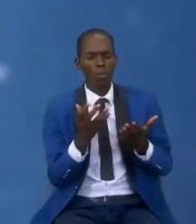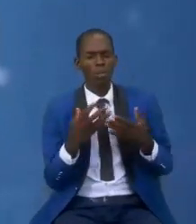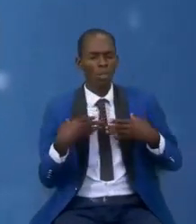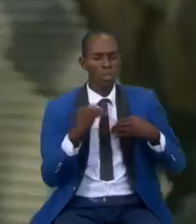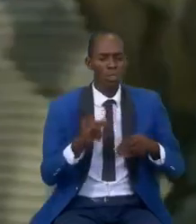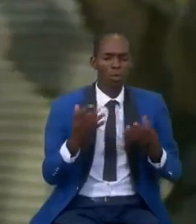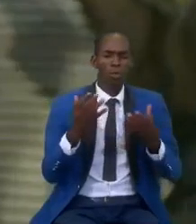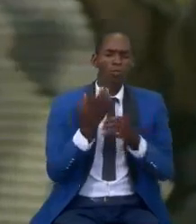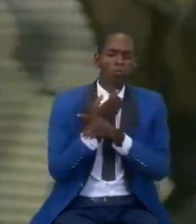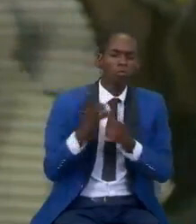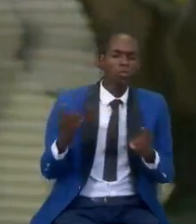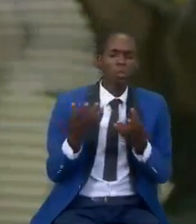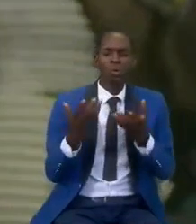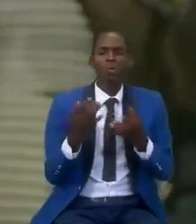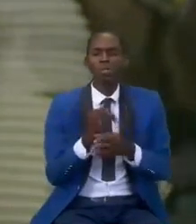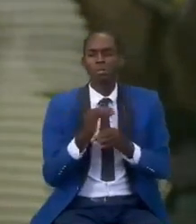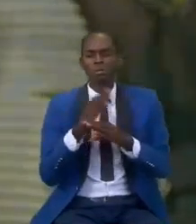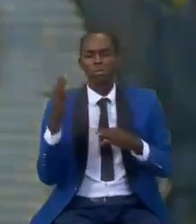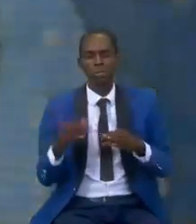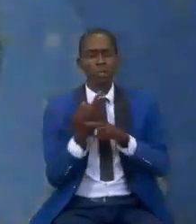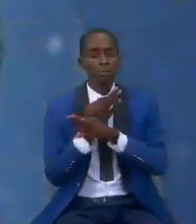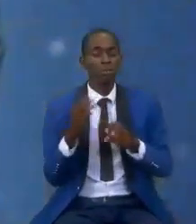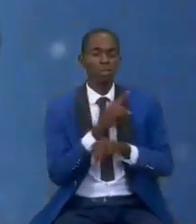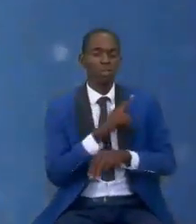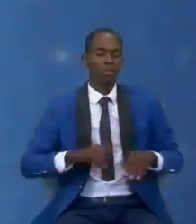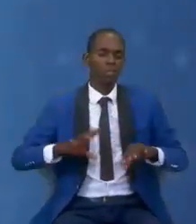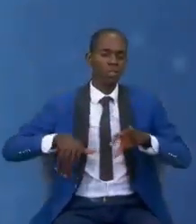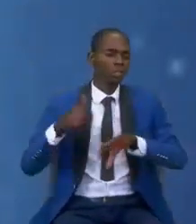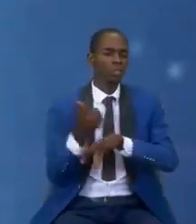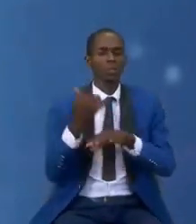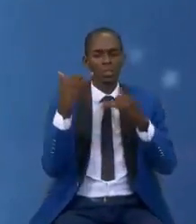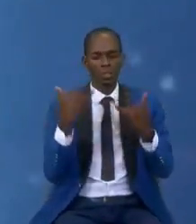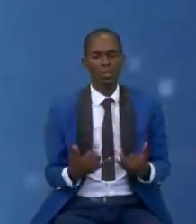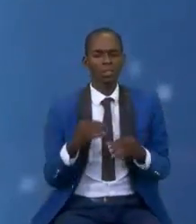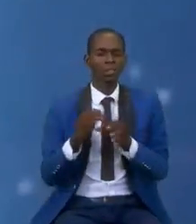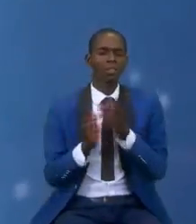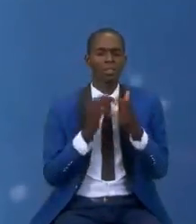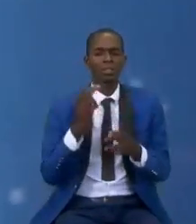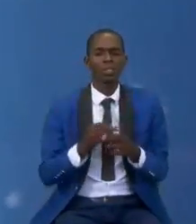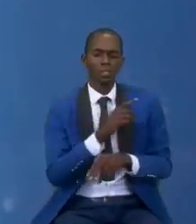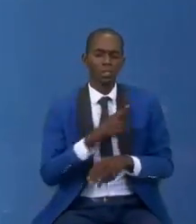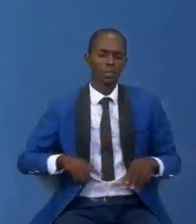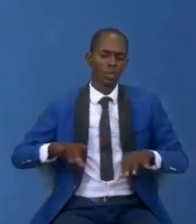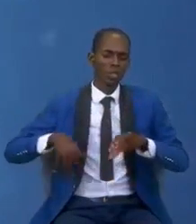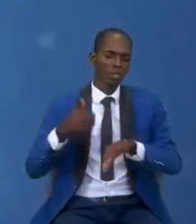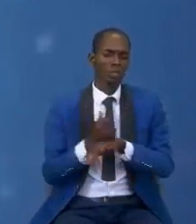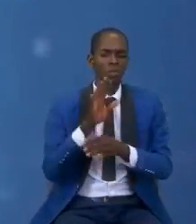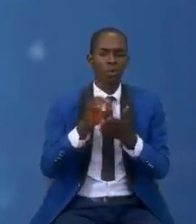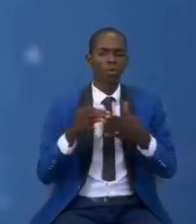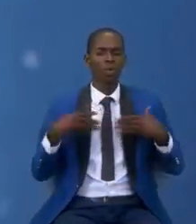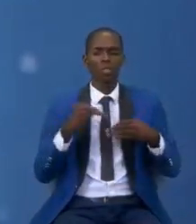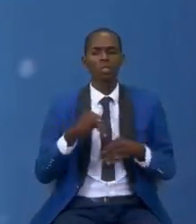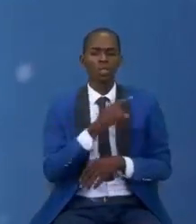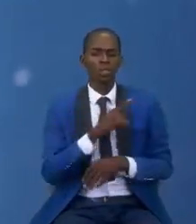it right now. The Lord confirm your healing. The Lord confirm your deliverance. The Lord confirm your